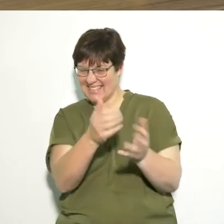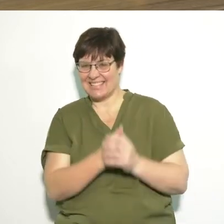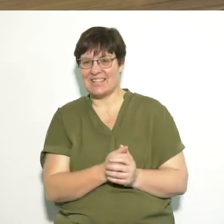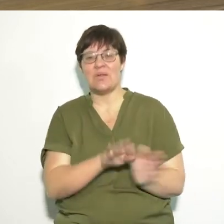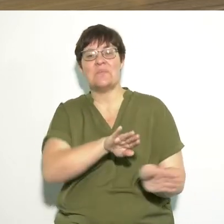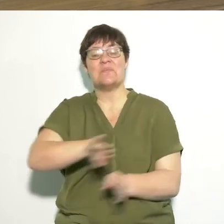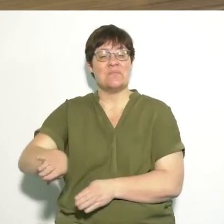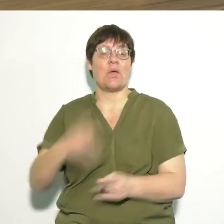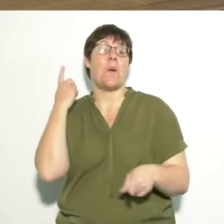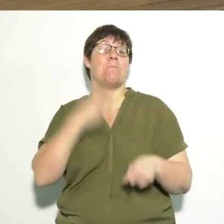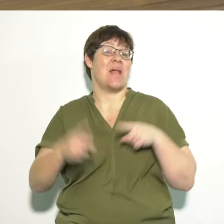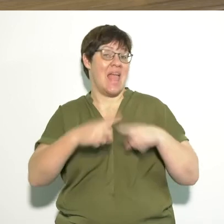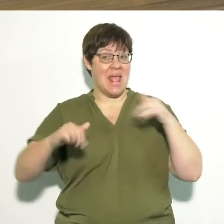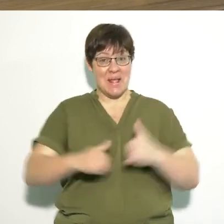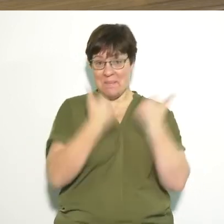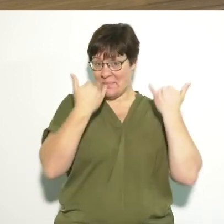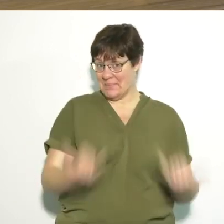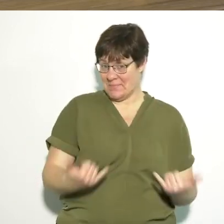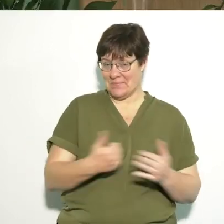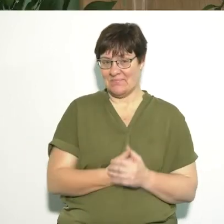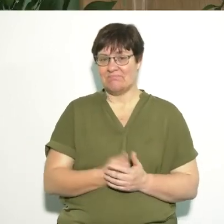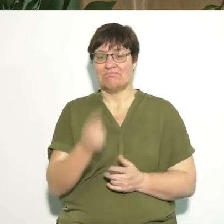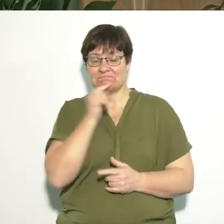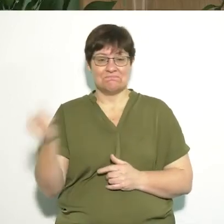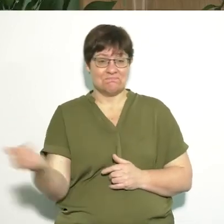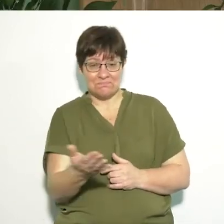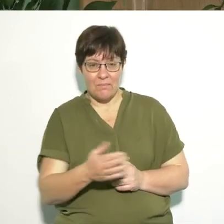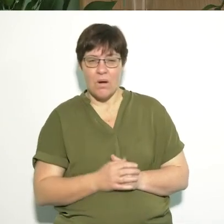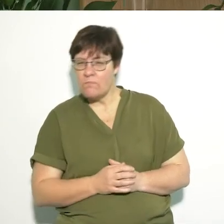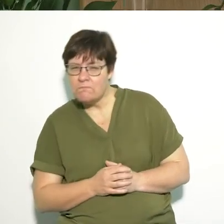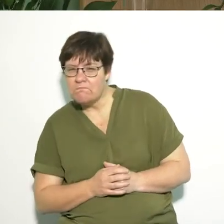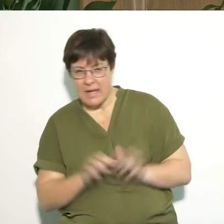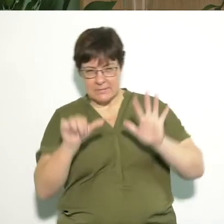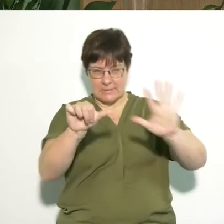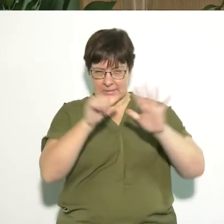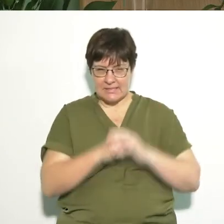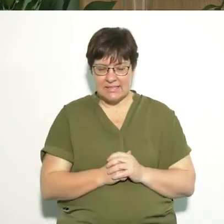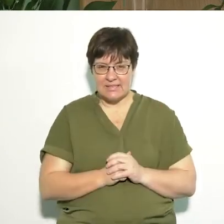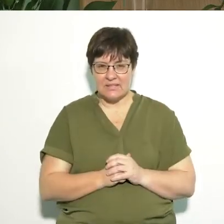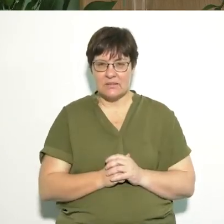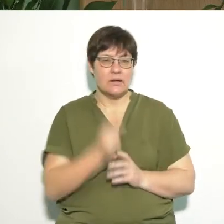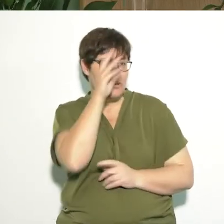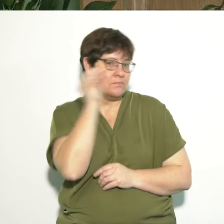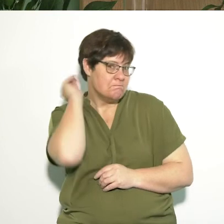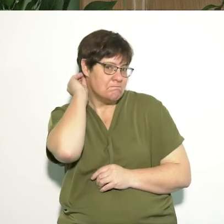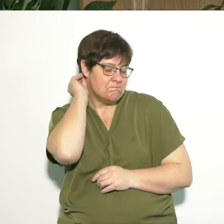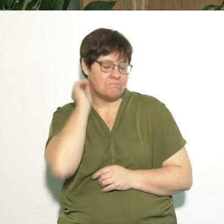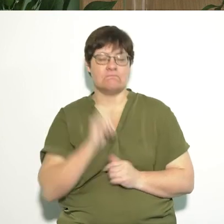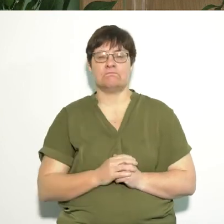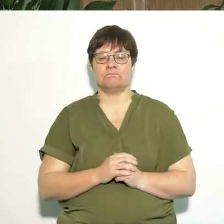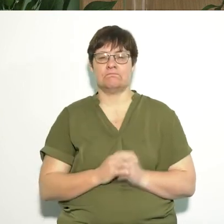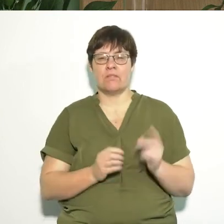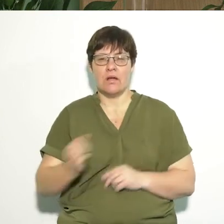looks like. So let's try play our game. Here's my dice. I roll. Number 6. I keep that in my